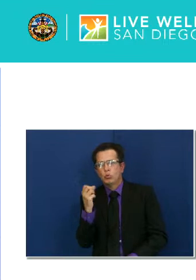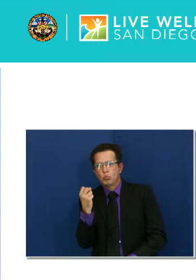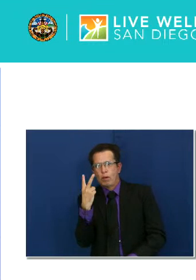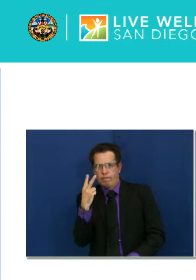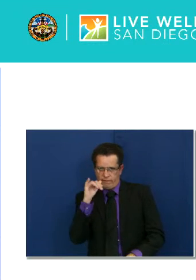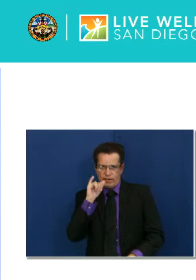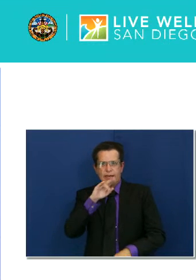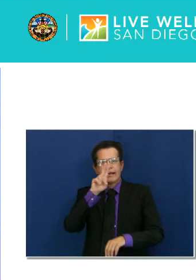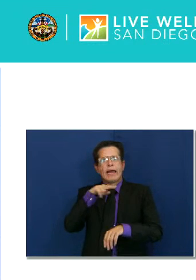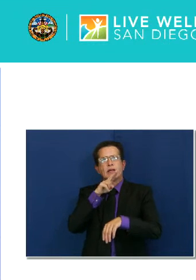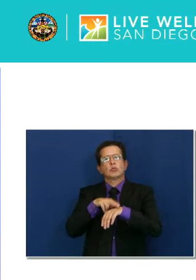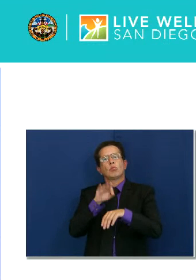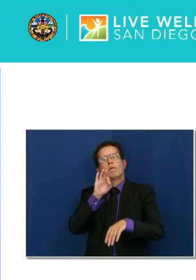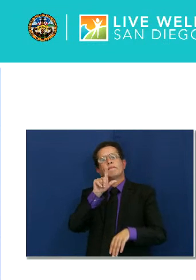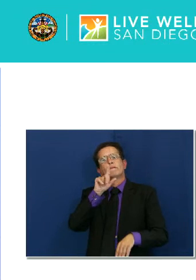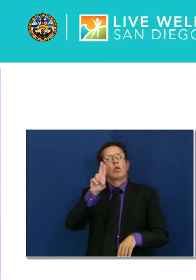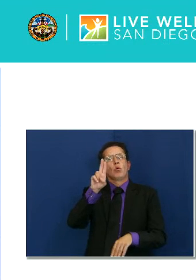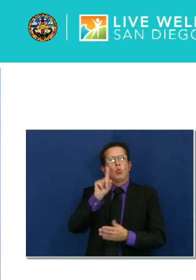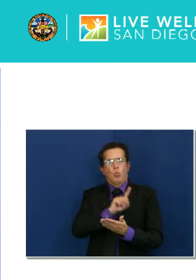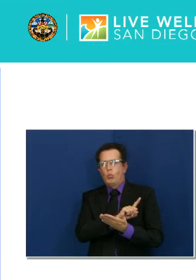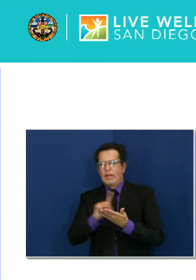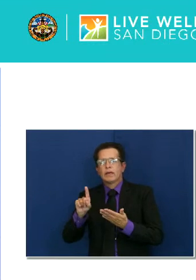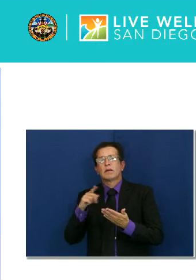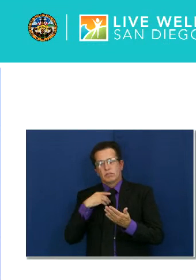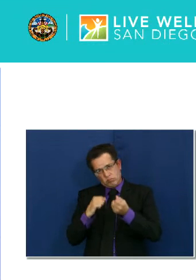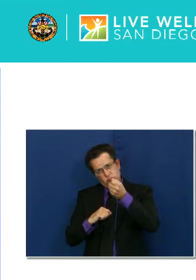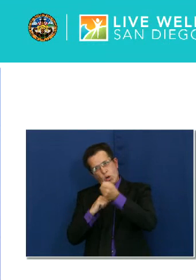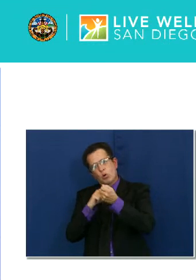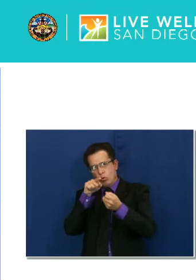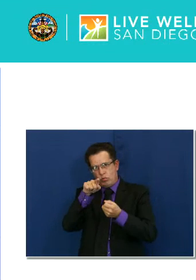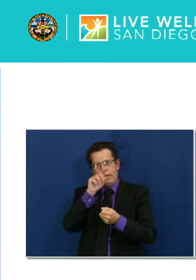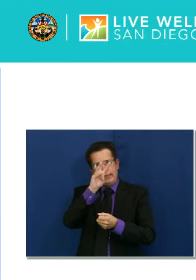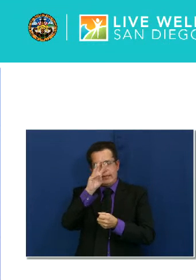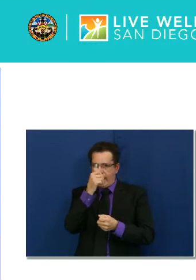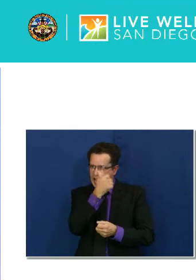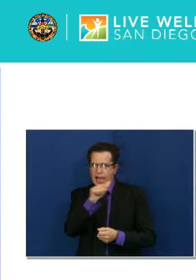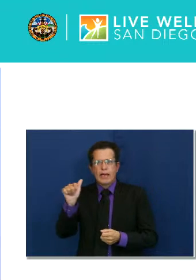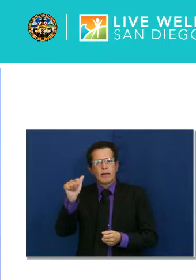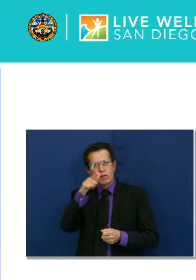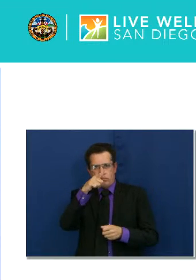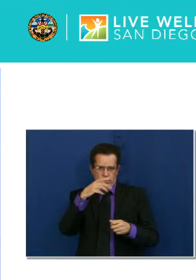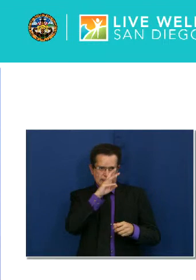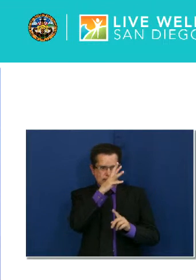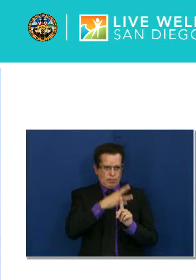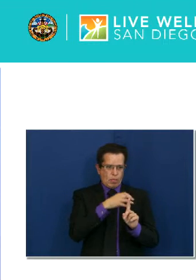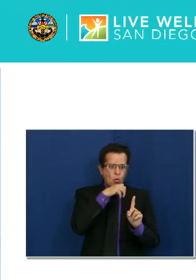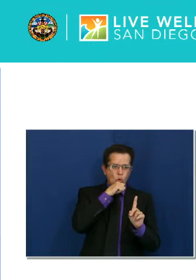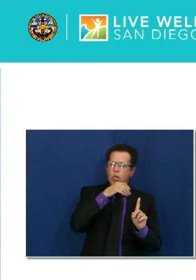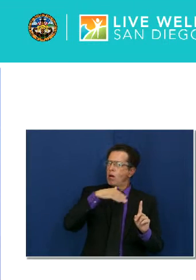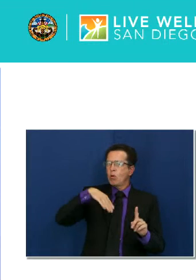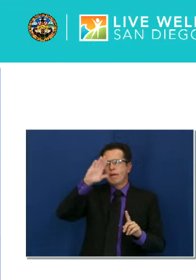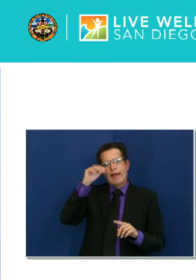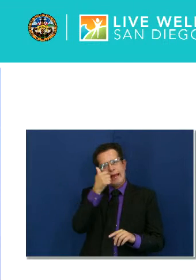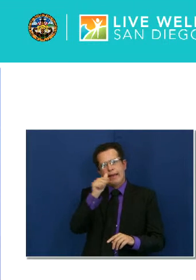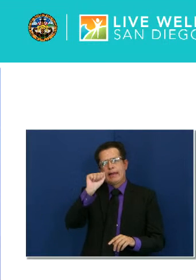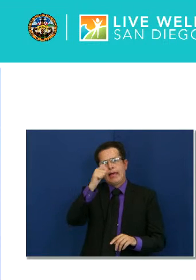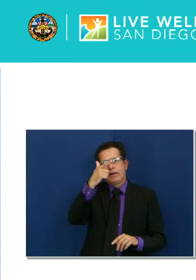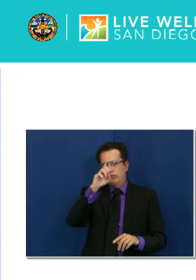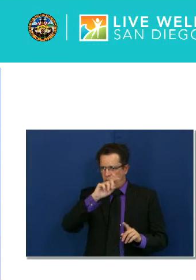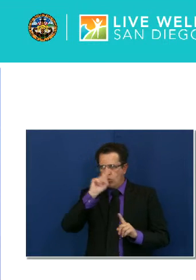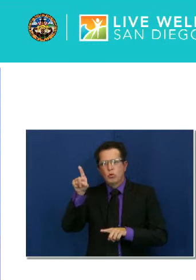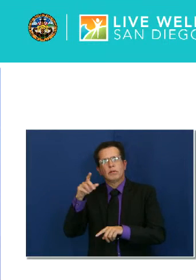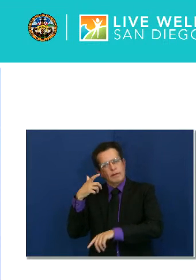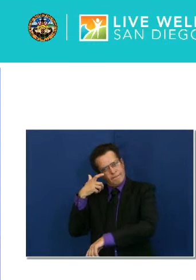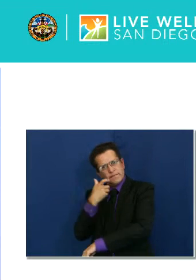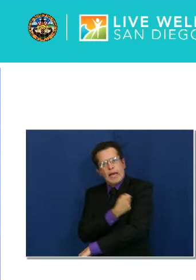Influenza Vaccination Week, and we encourage everyone 6 months of age and older to get vaccinated. And the